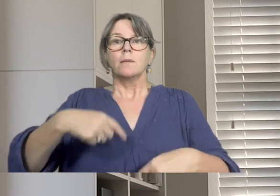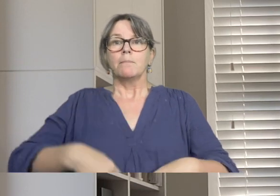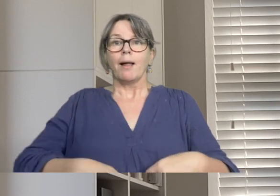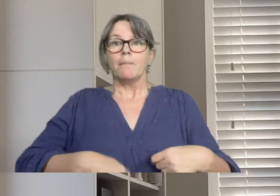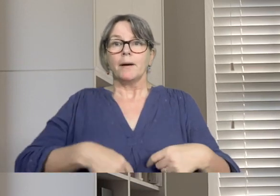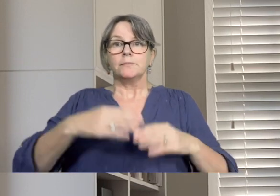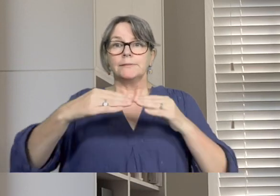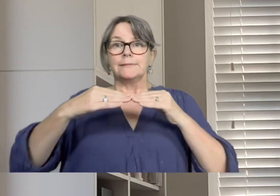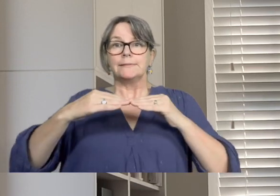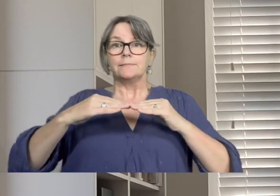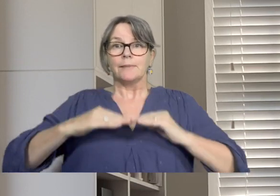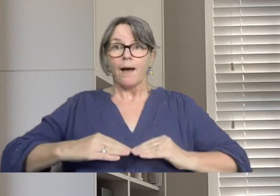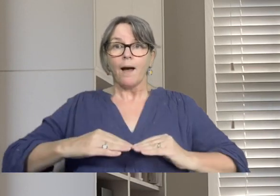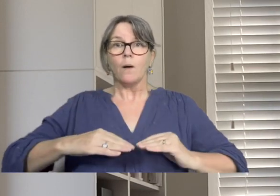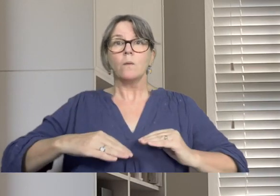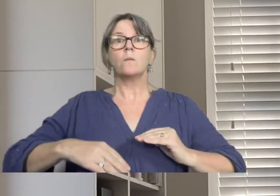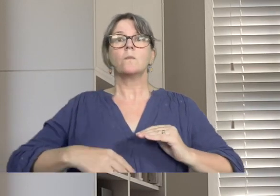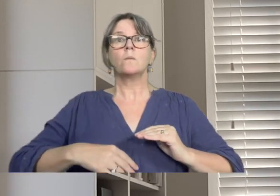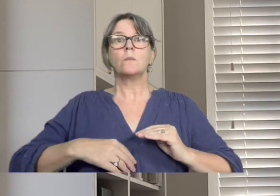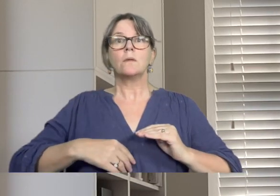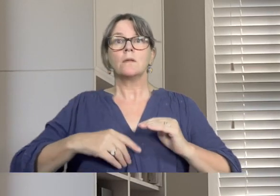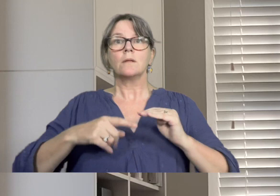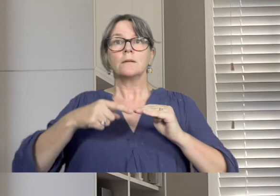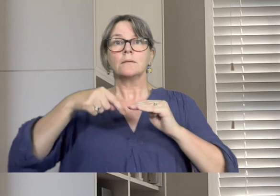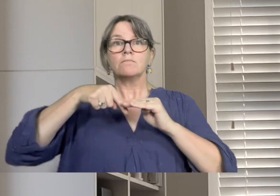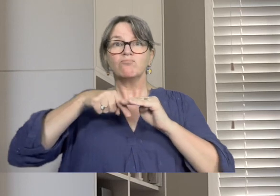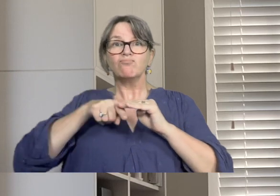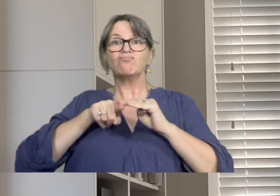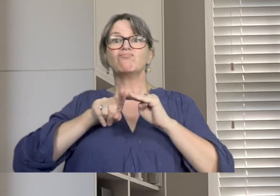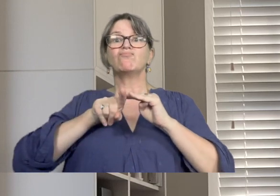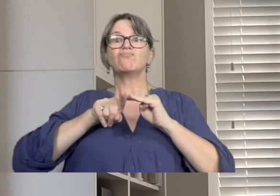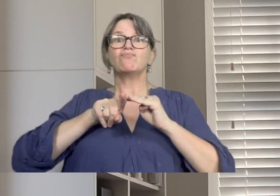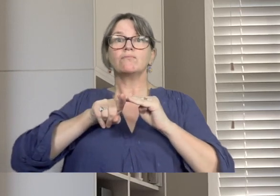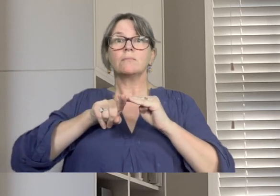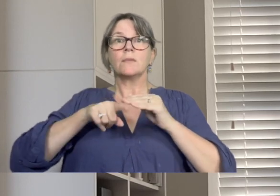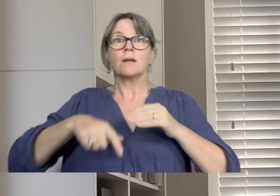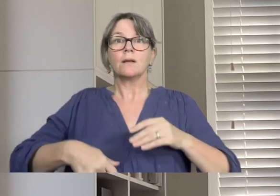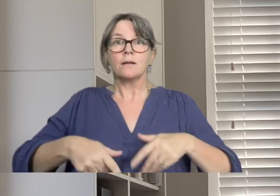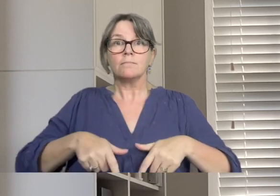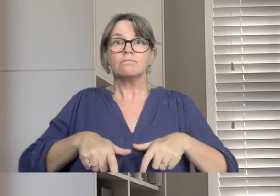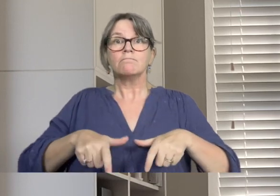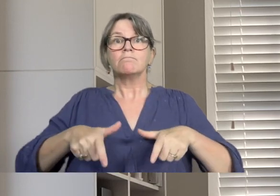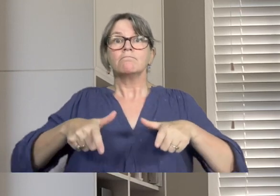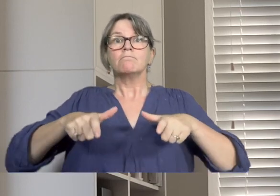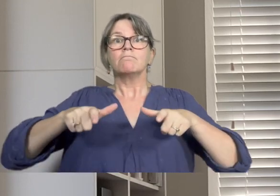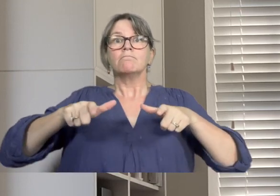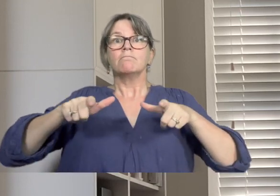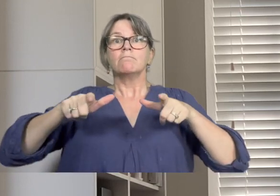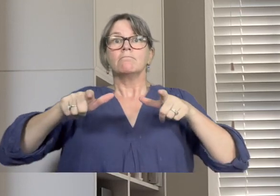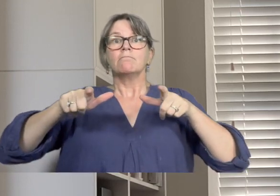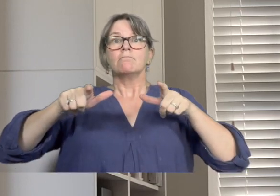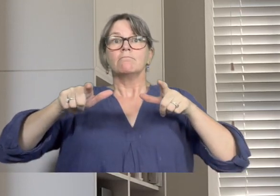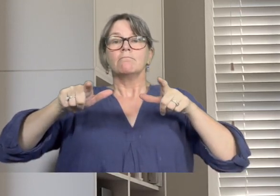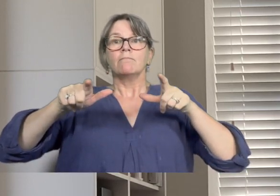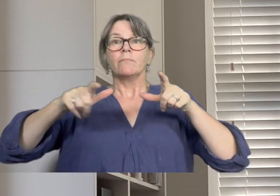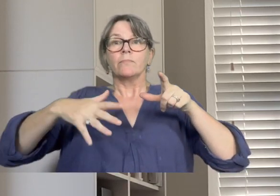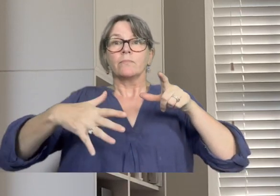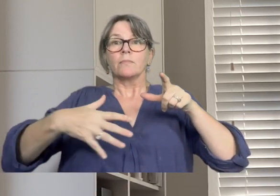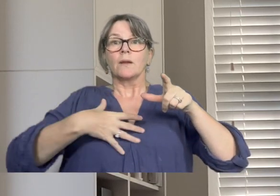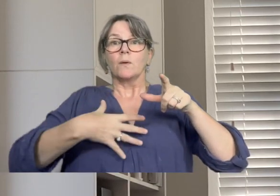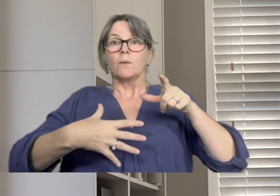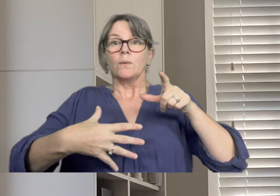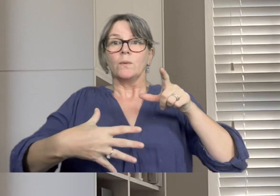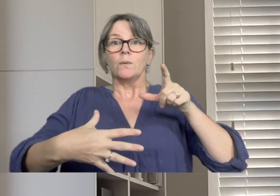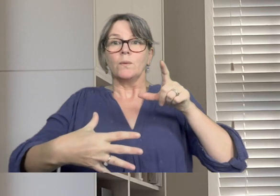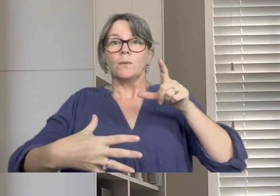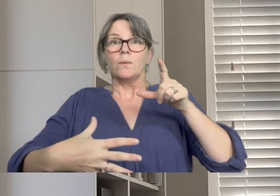down, tails high. And take a breath in. As we breathe out, roll those knees away. We lift through the pelvis and we're just lifting off the